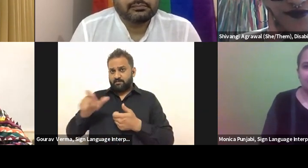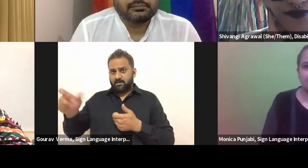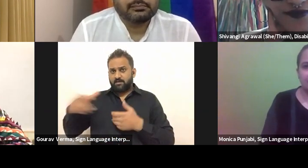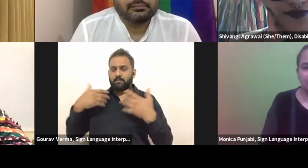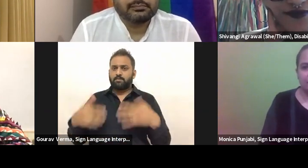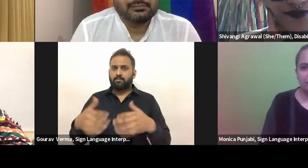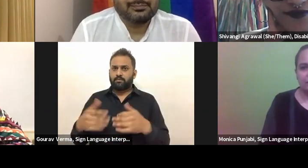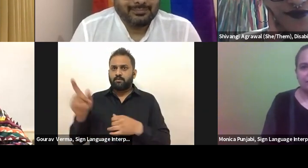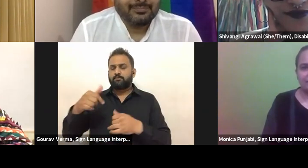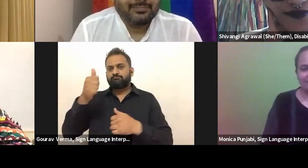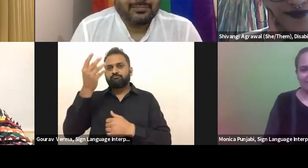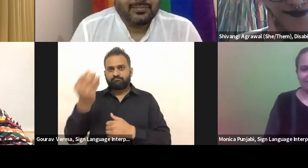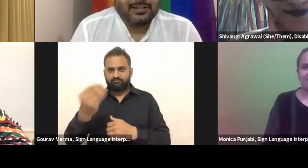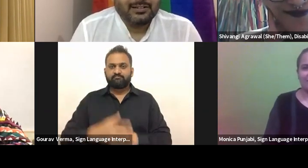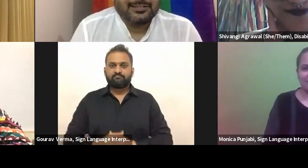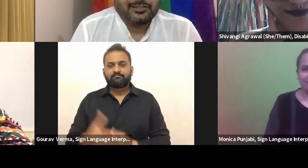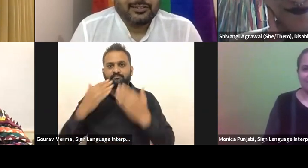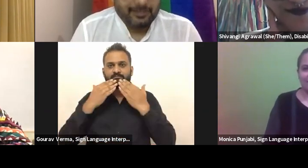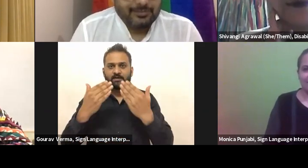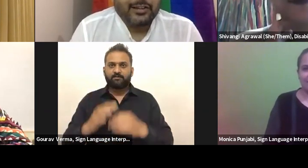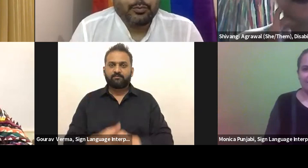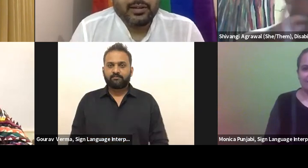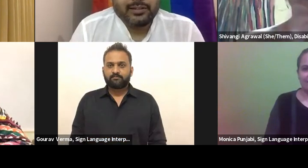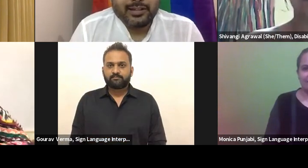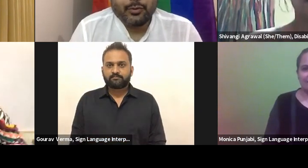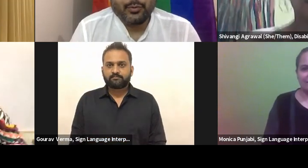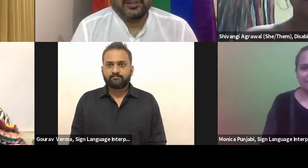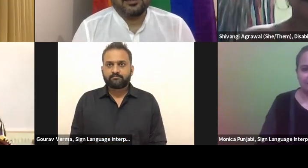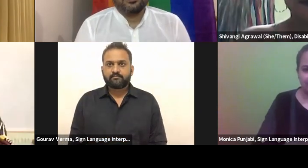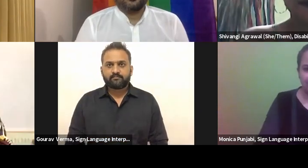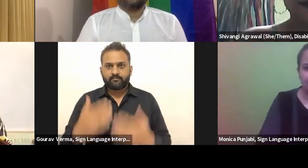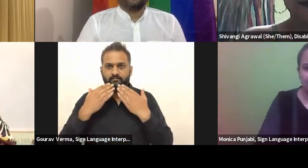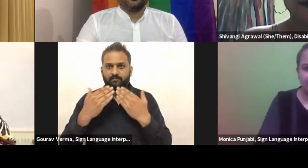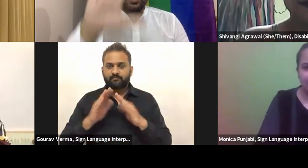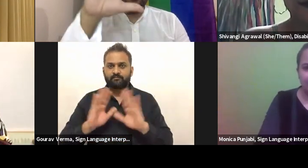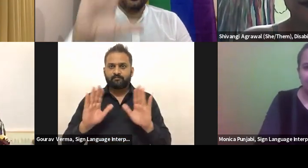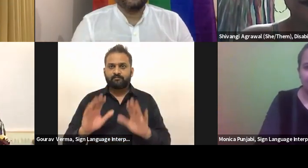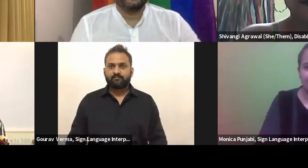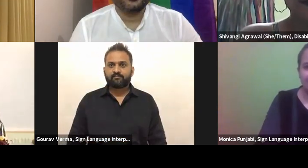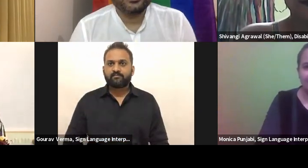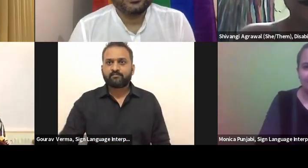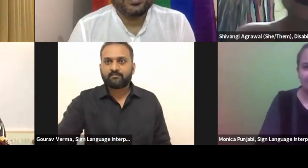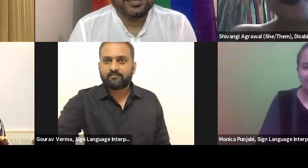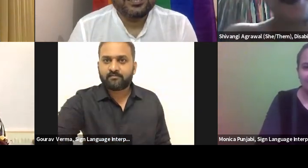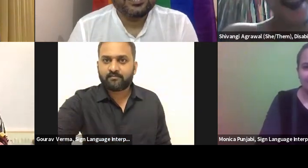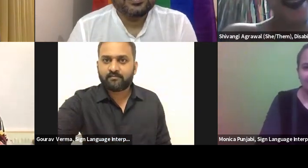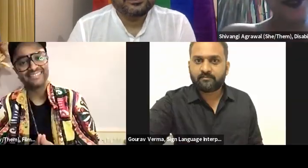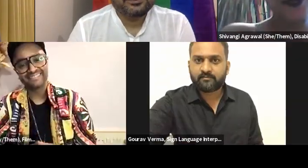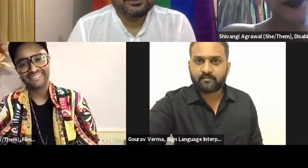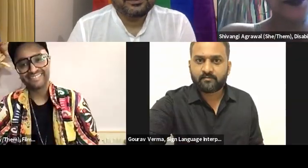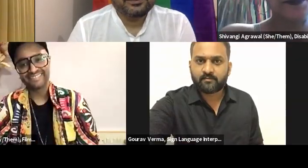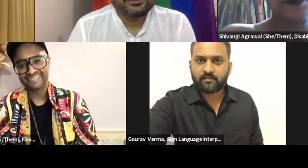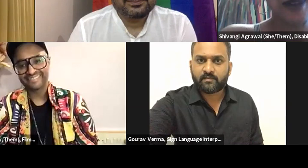good evening. Thank you. Thank you, Ben. Thank you, everyone. Thank you so much for having us. Thank you, Ben.